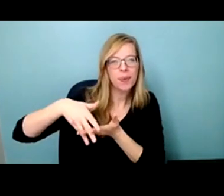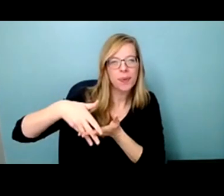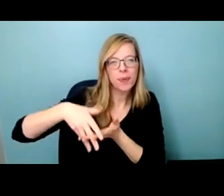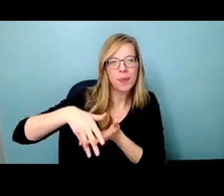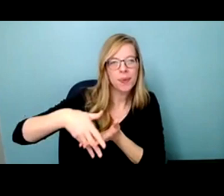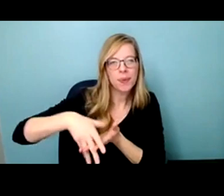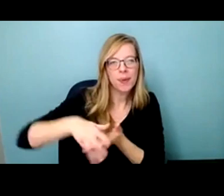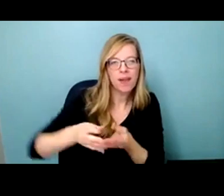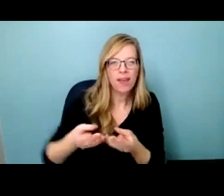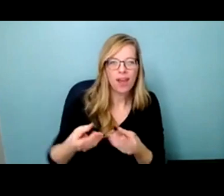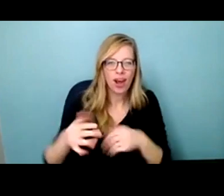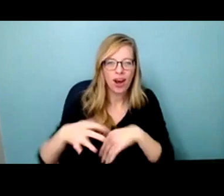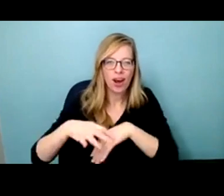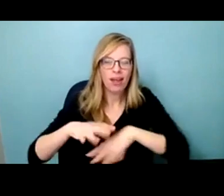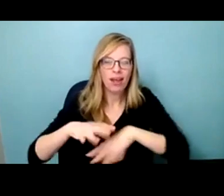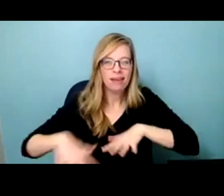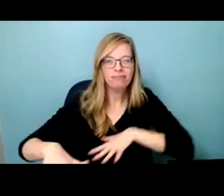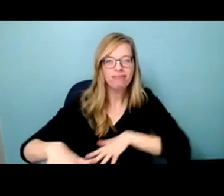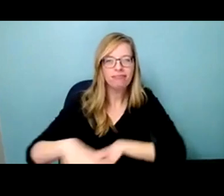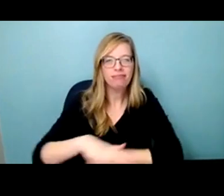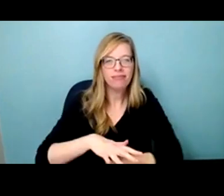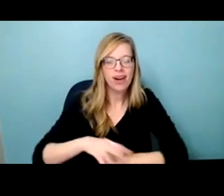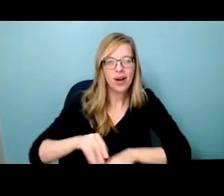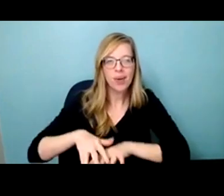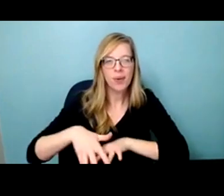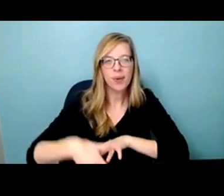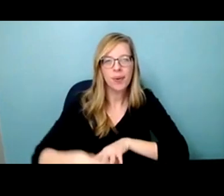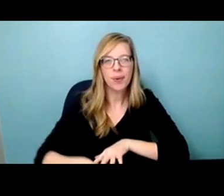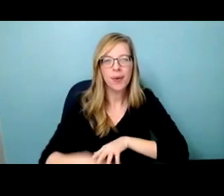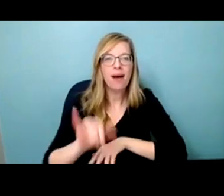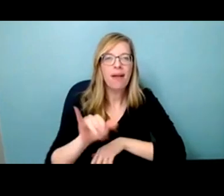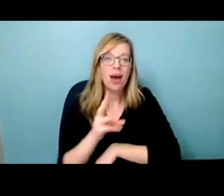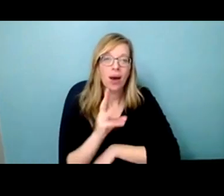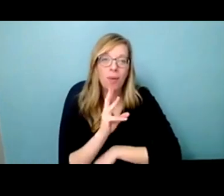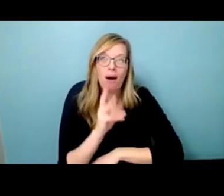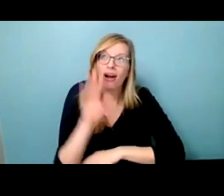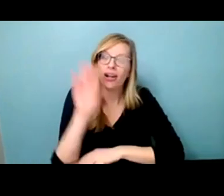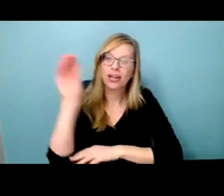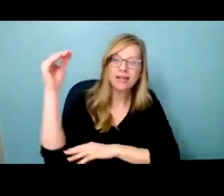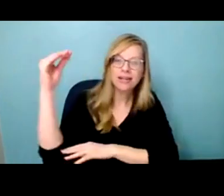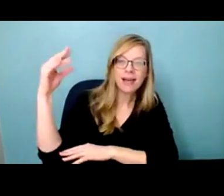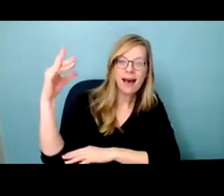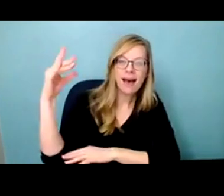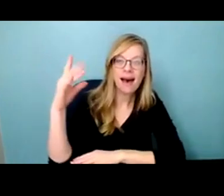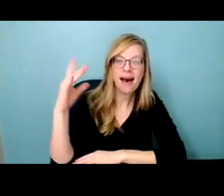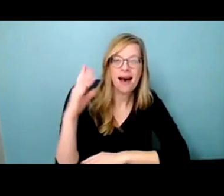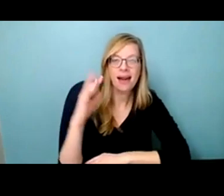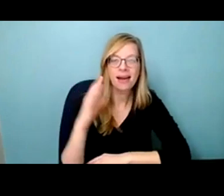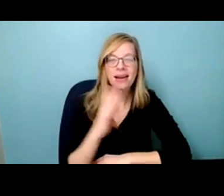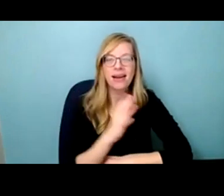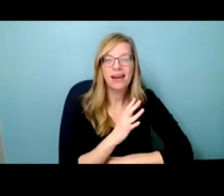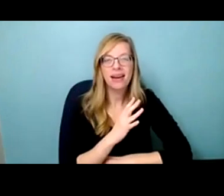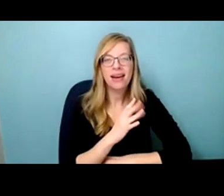earth, fed on water and sun.